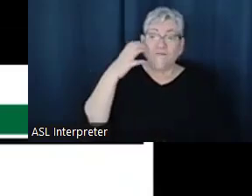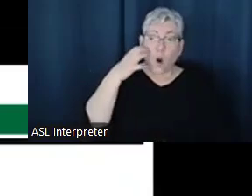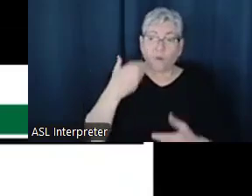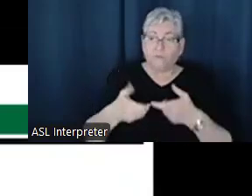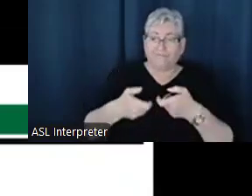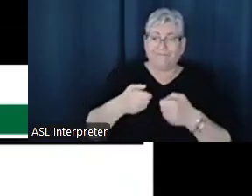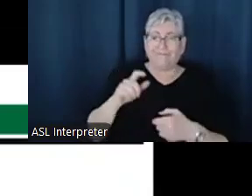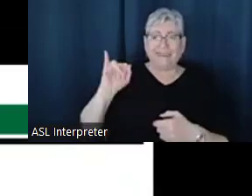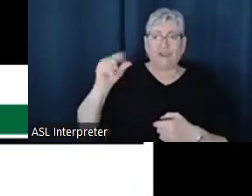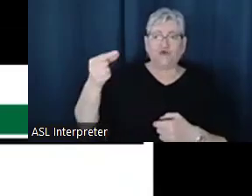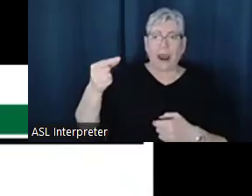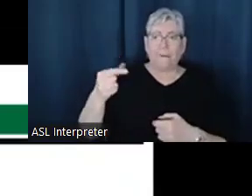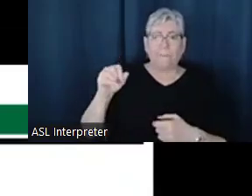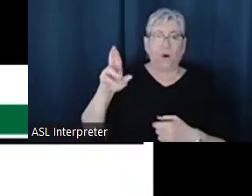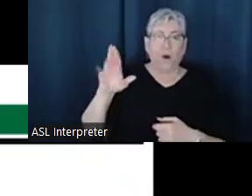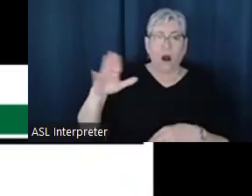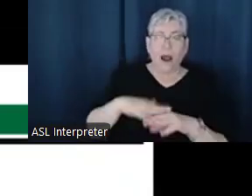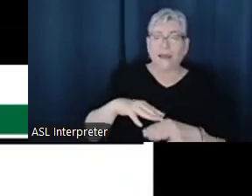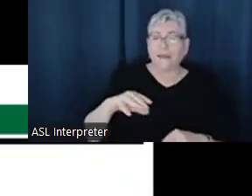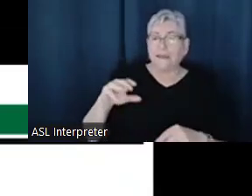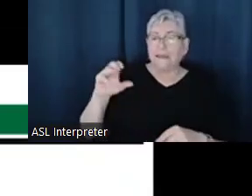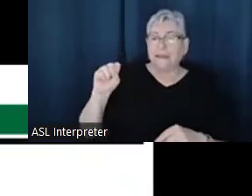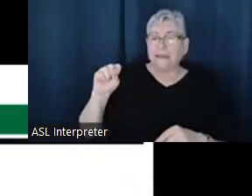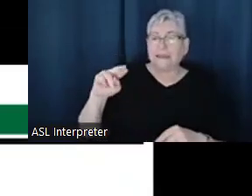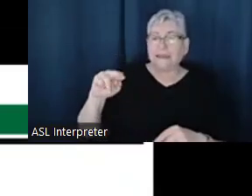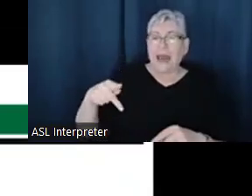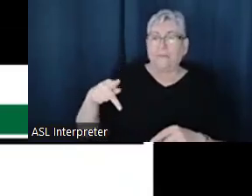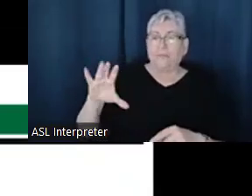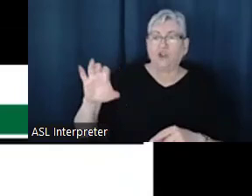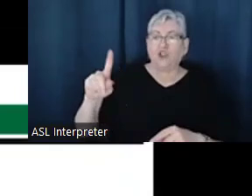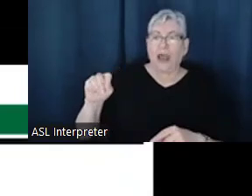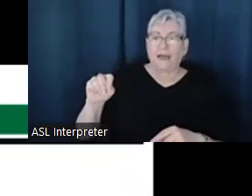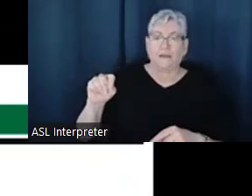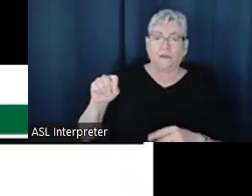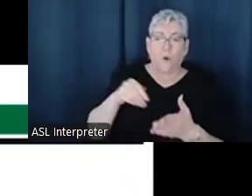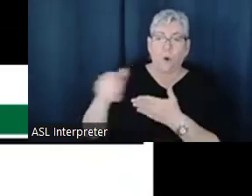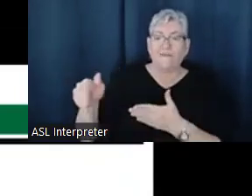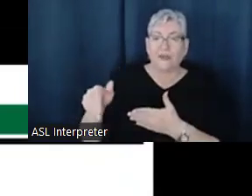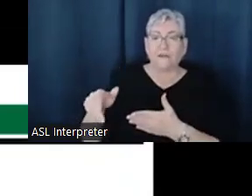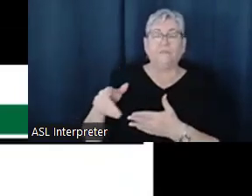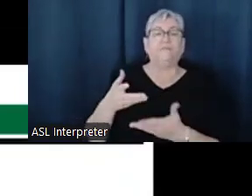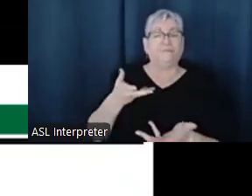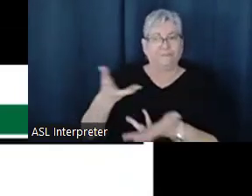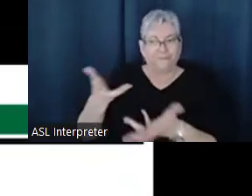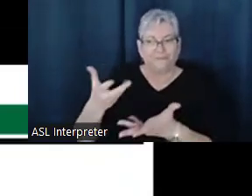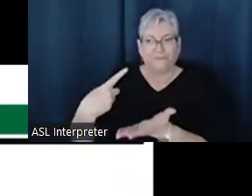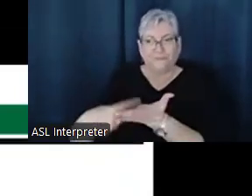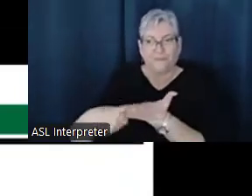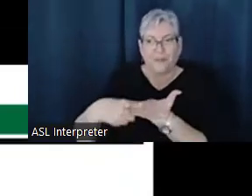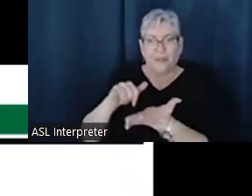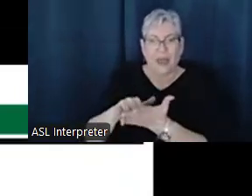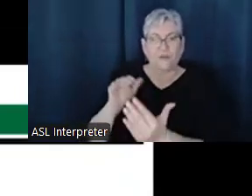that they're on Snapchat a lot? And then enter into a conversation with them, meeting them where